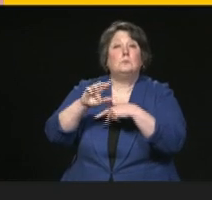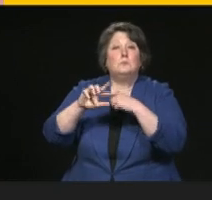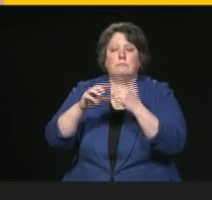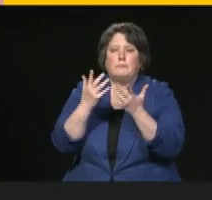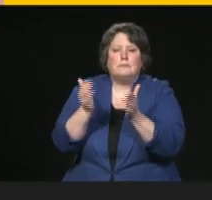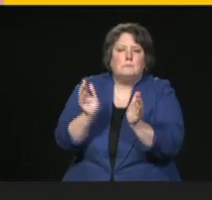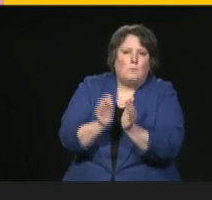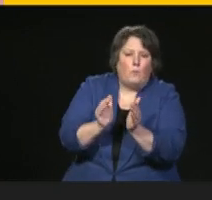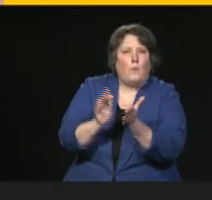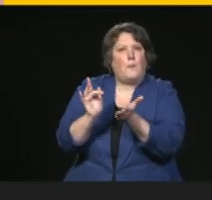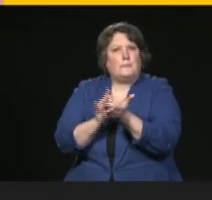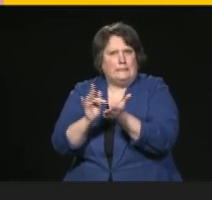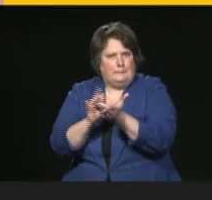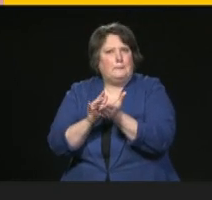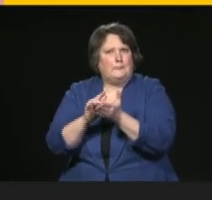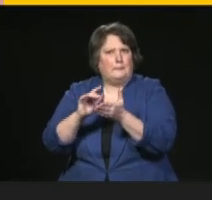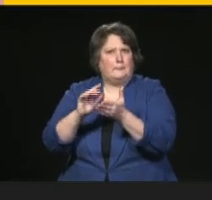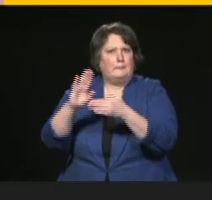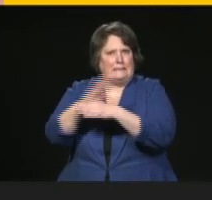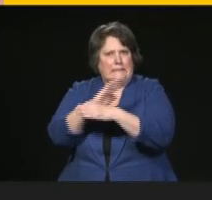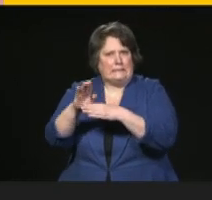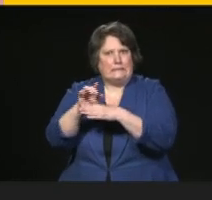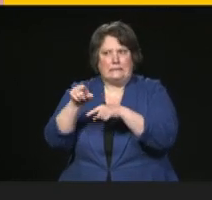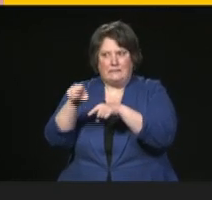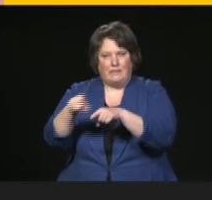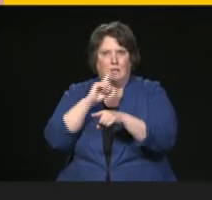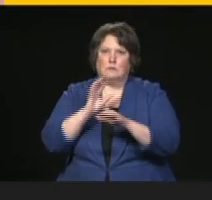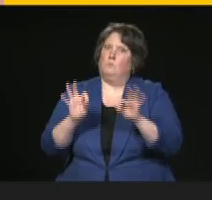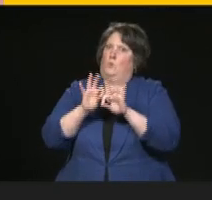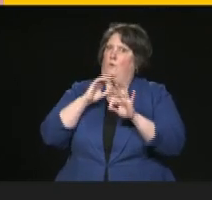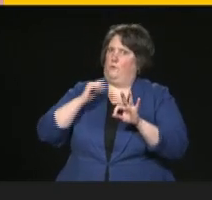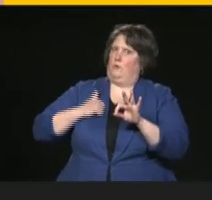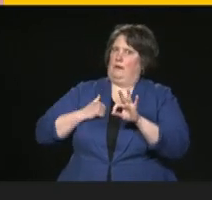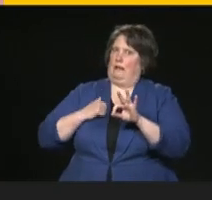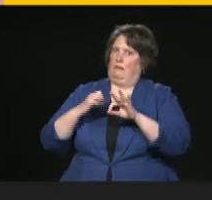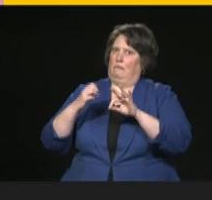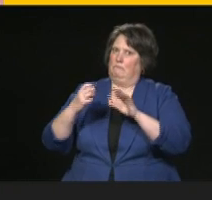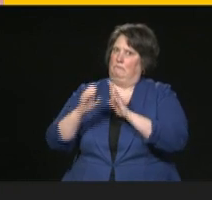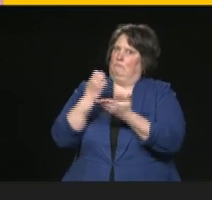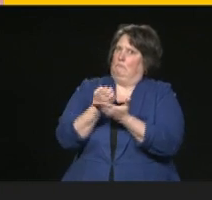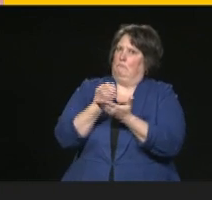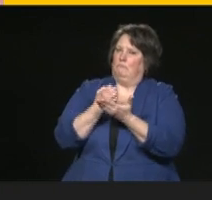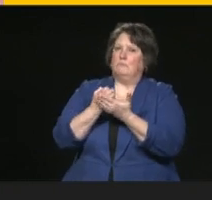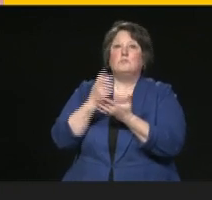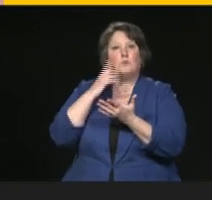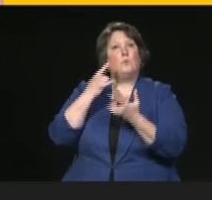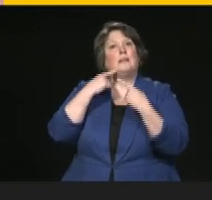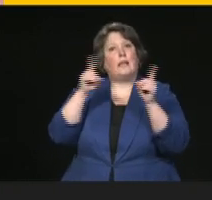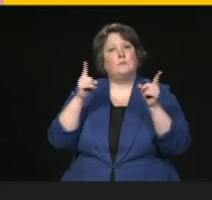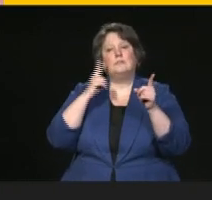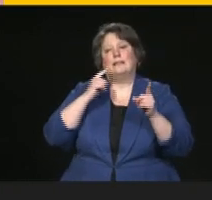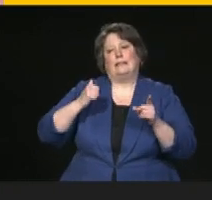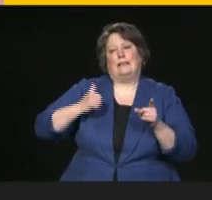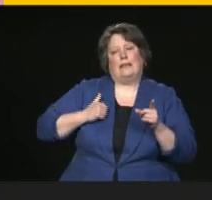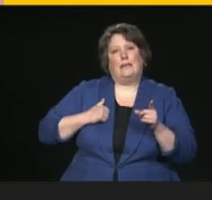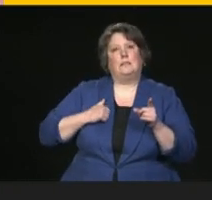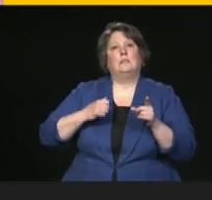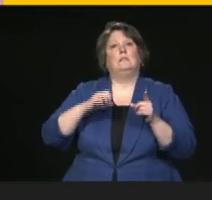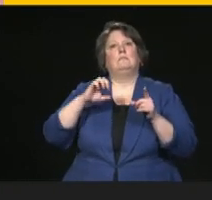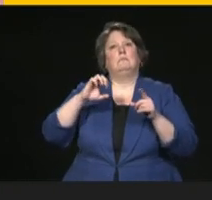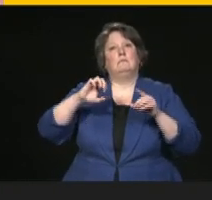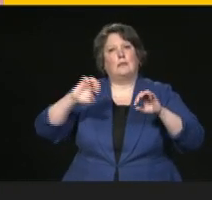And that is why we're announcing today the Canadian Emergency Business Account for